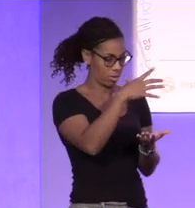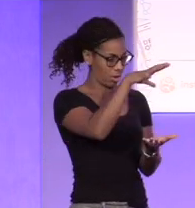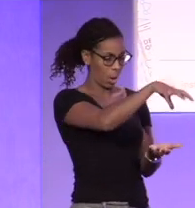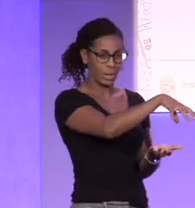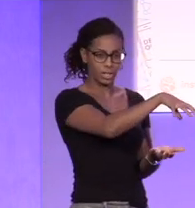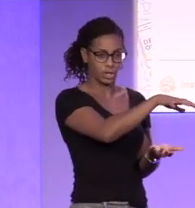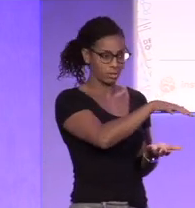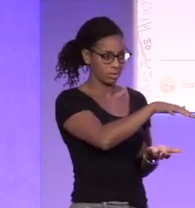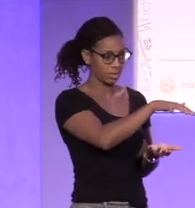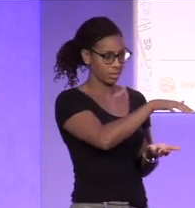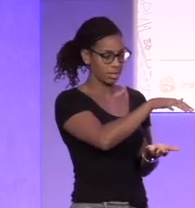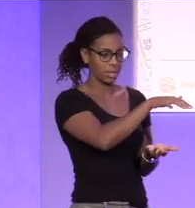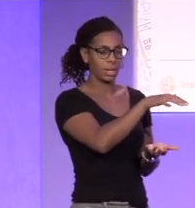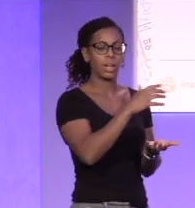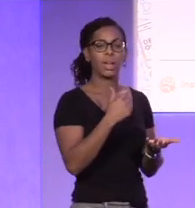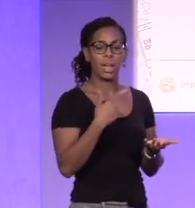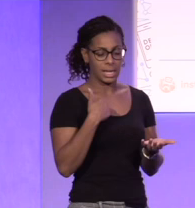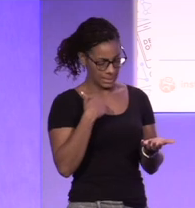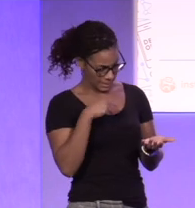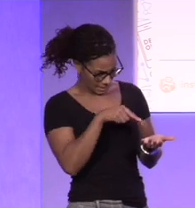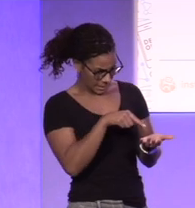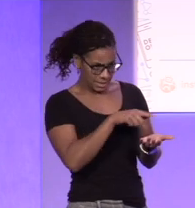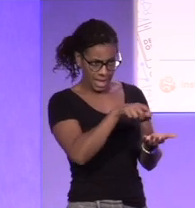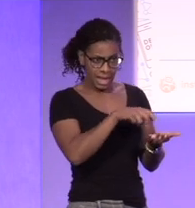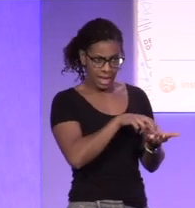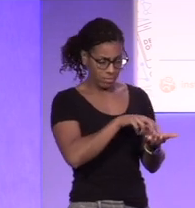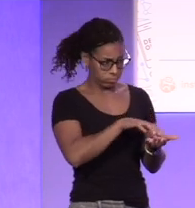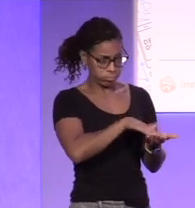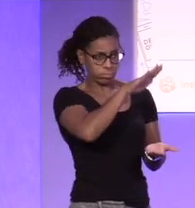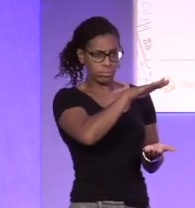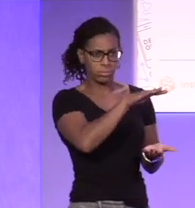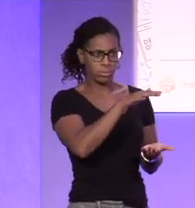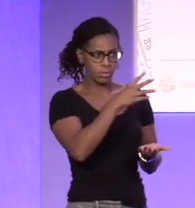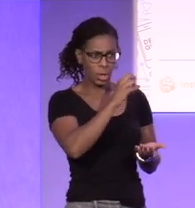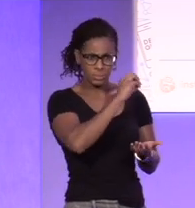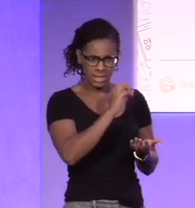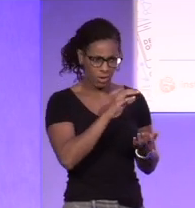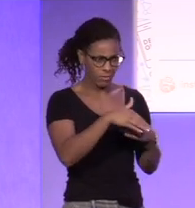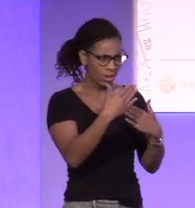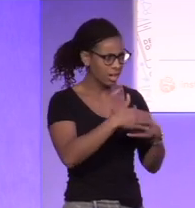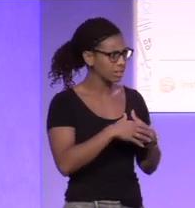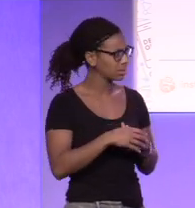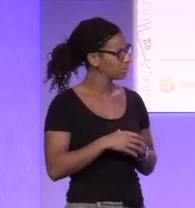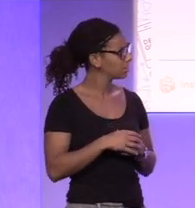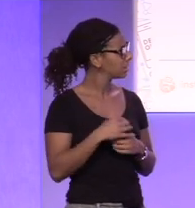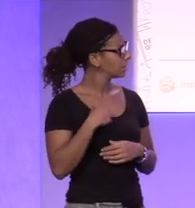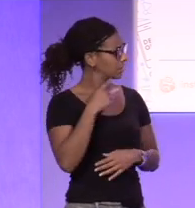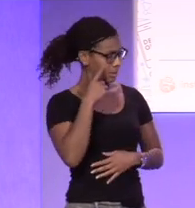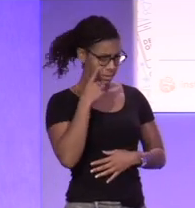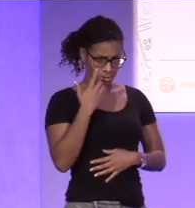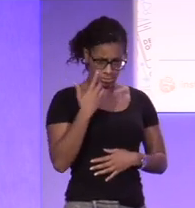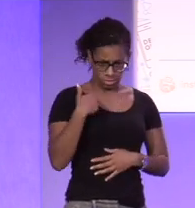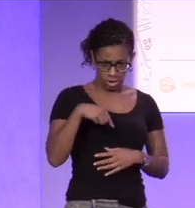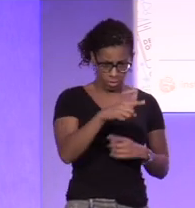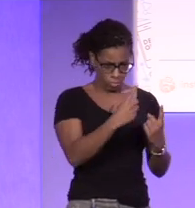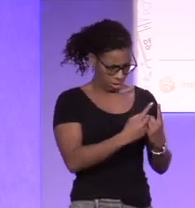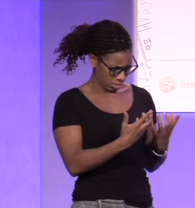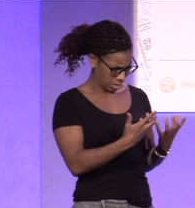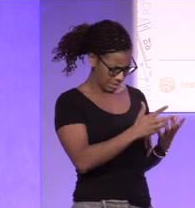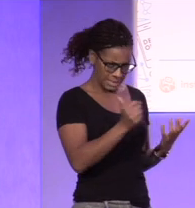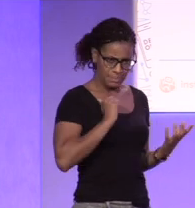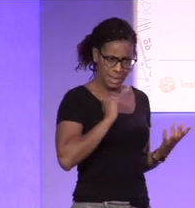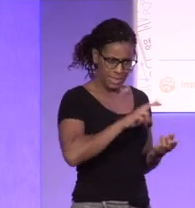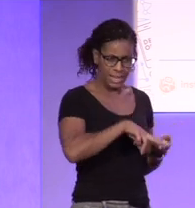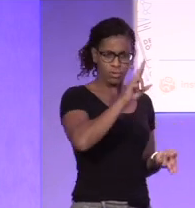up by 130% virtually overnight. Now, can you imagine how our product owner reacted to that increase?